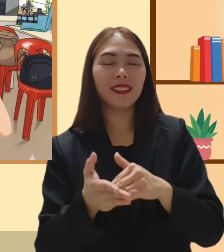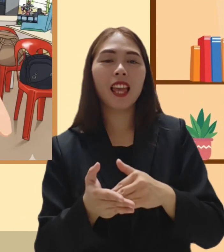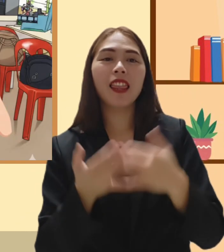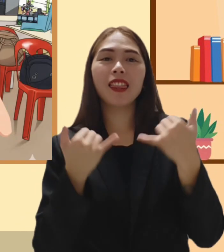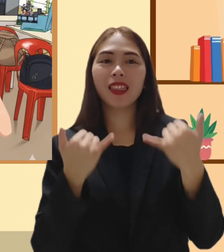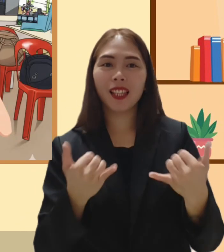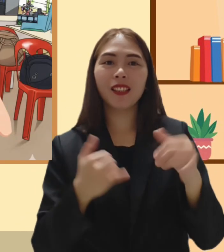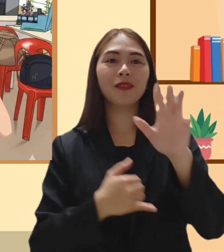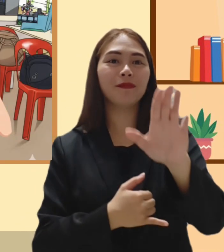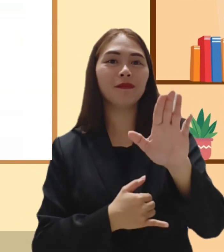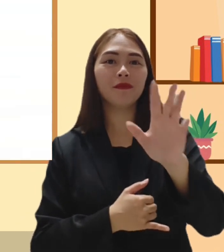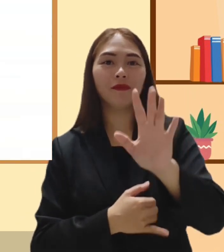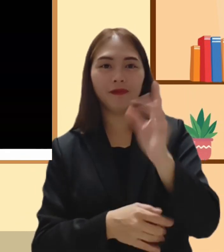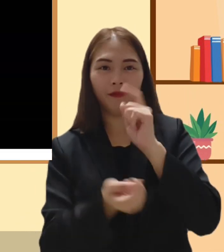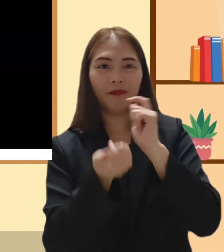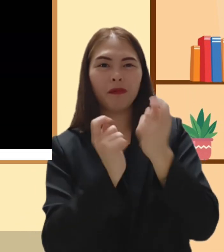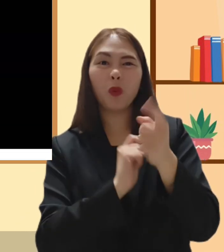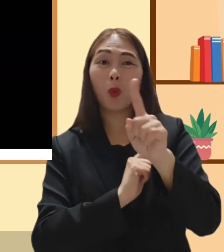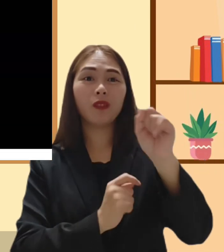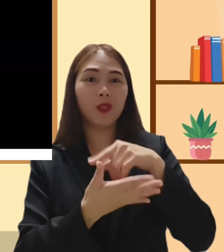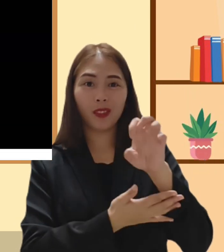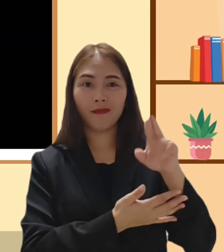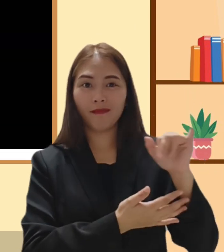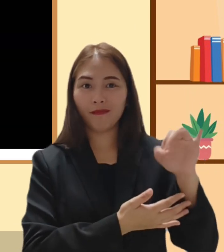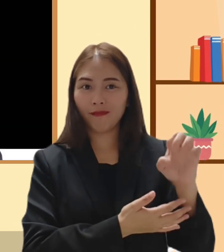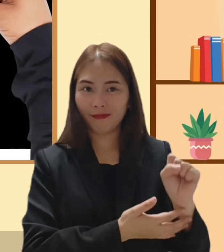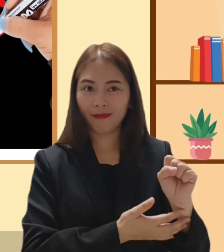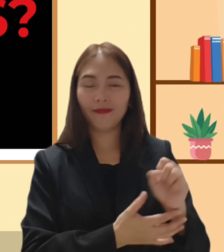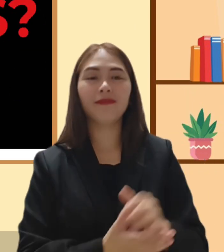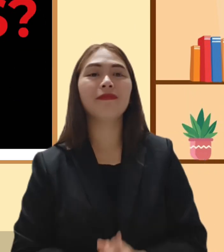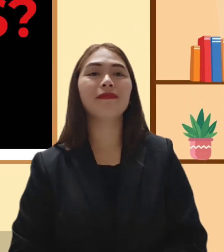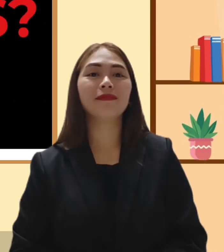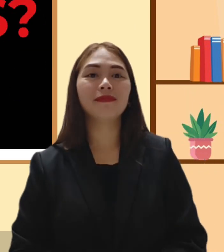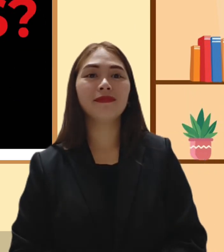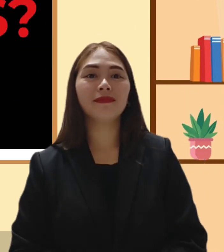yay, it's math again. Now, it's your turn. What's your series?